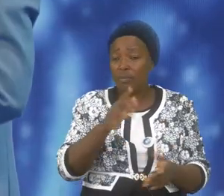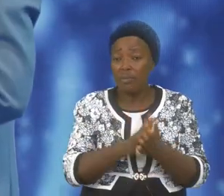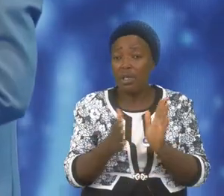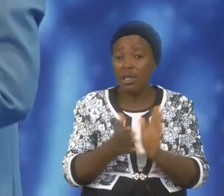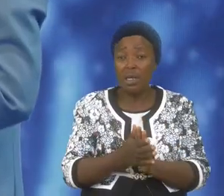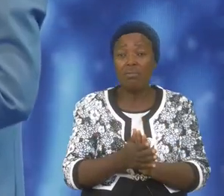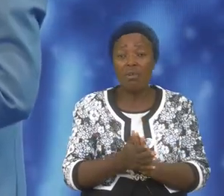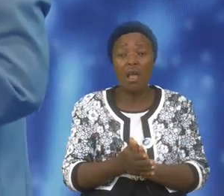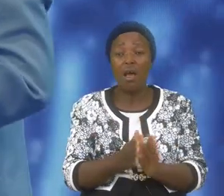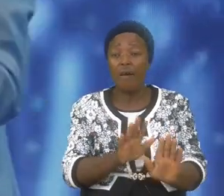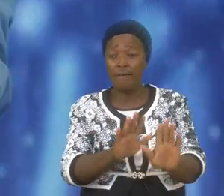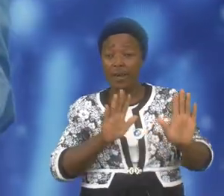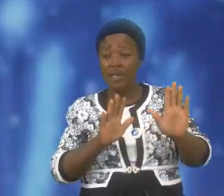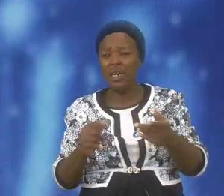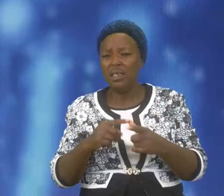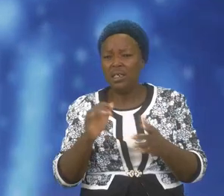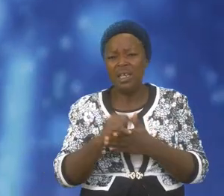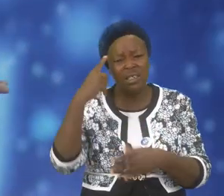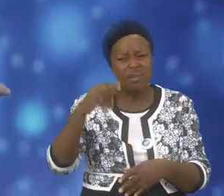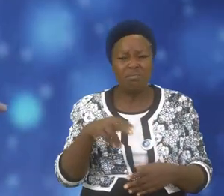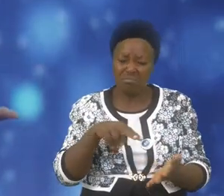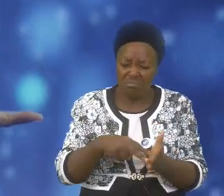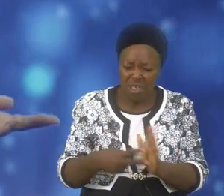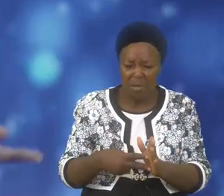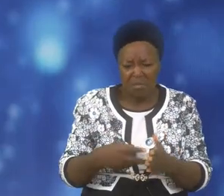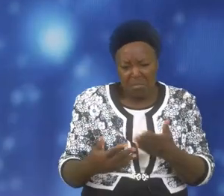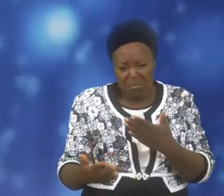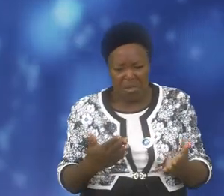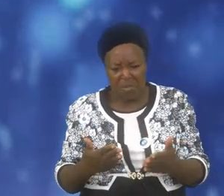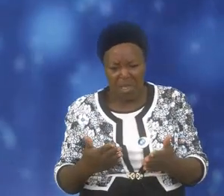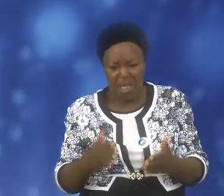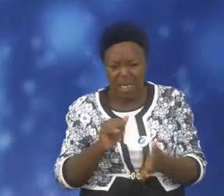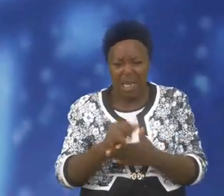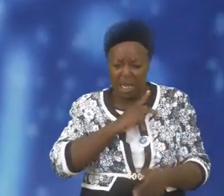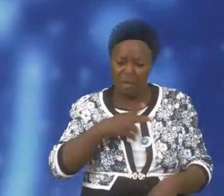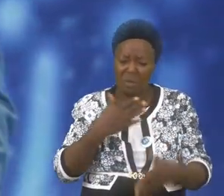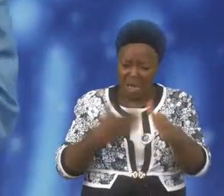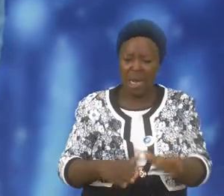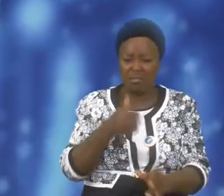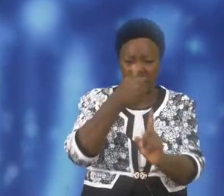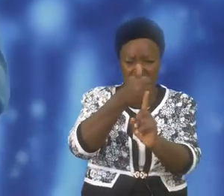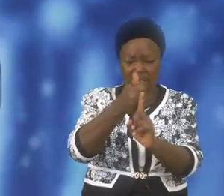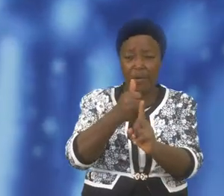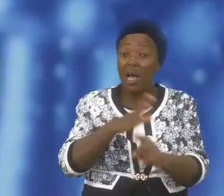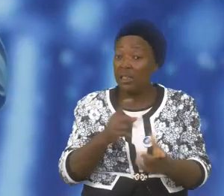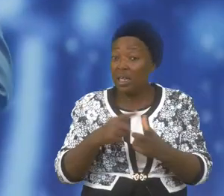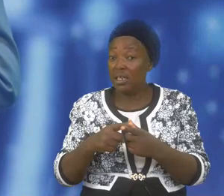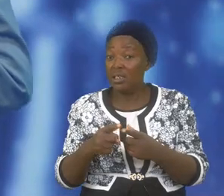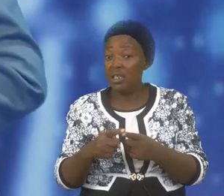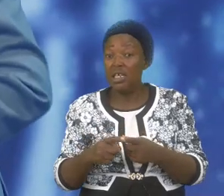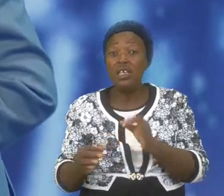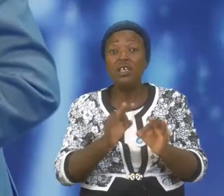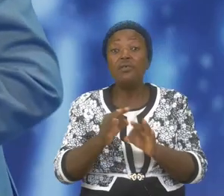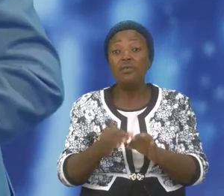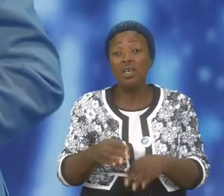die himself. And so, if he died, what will those people be doing on earth? So